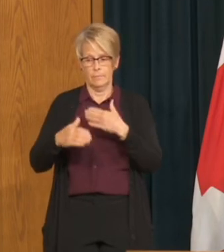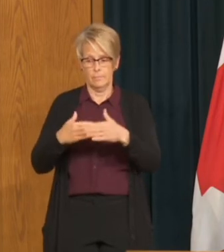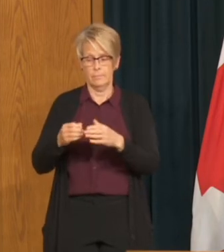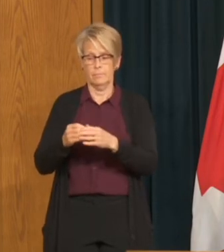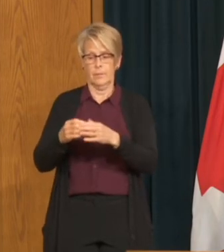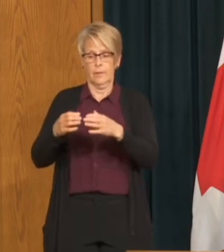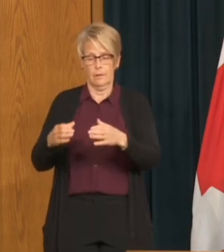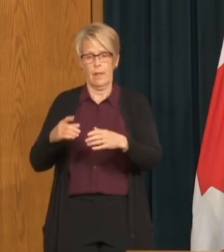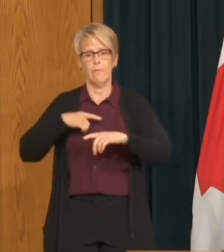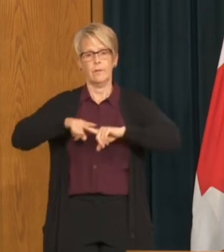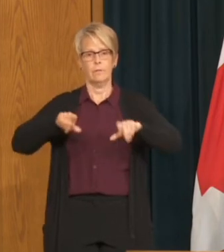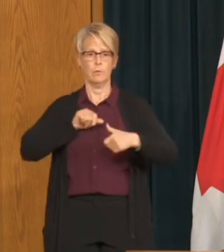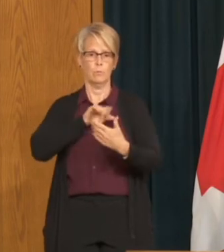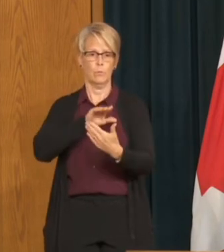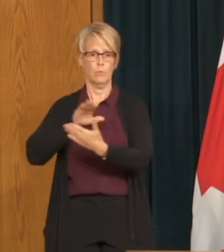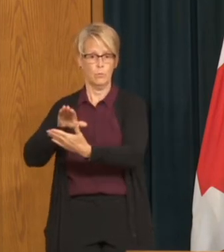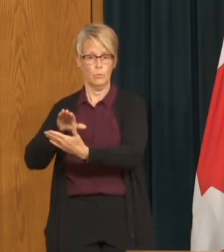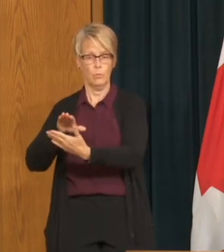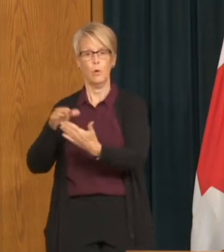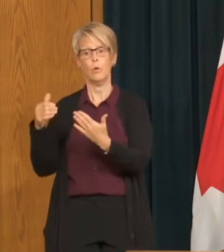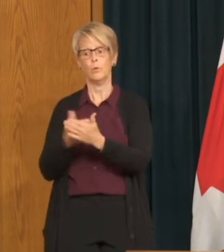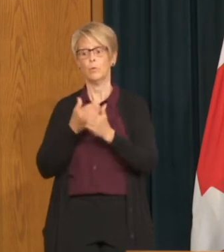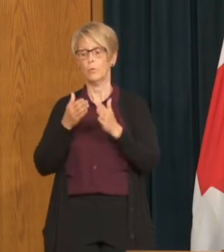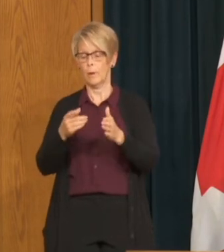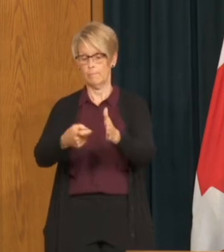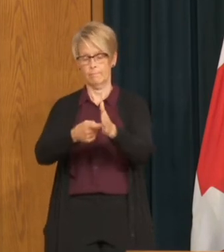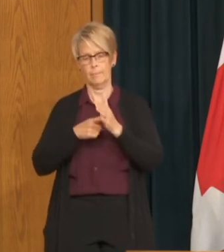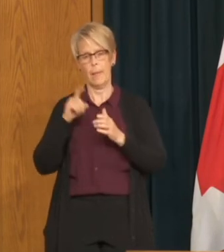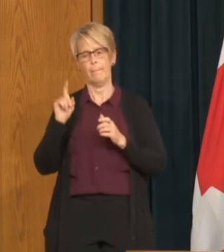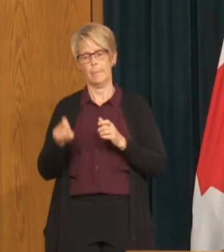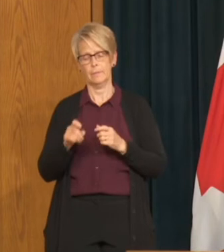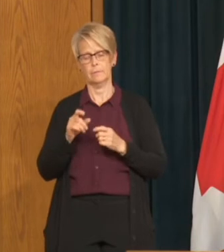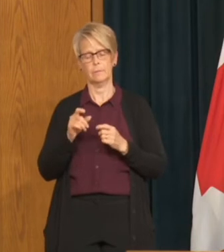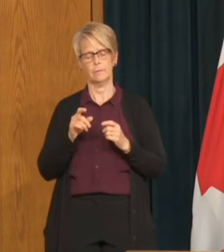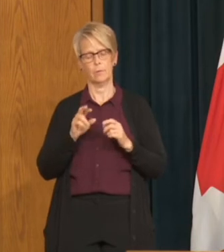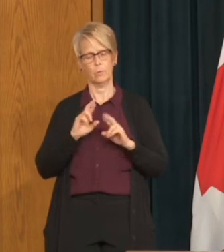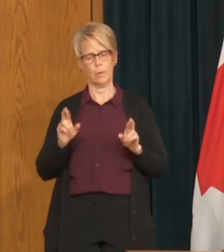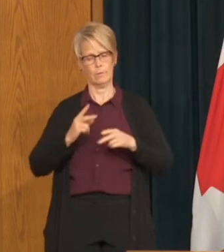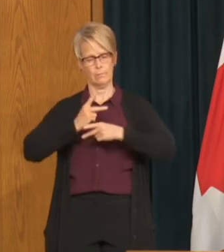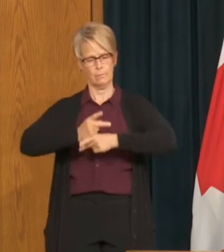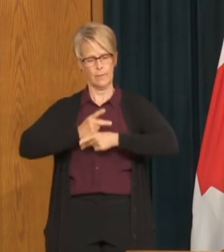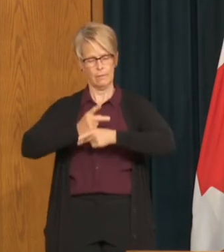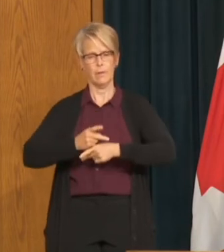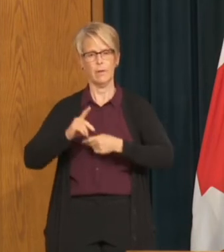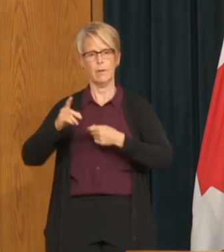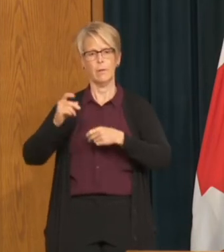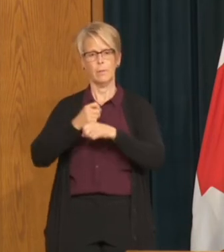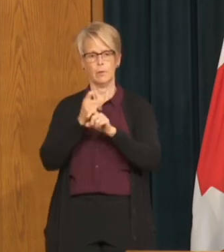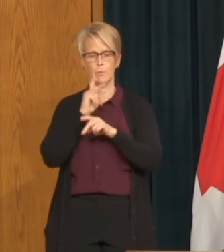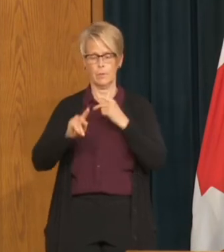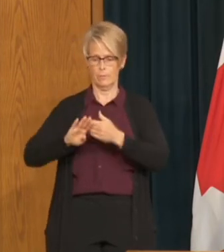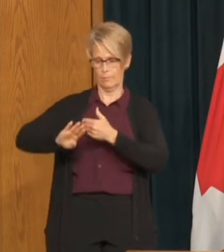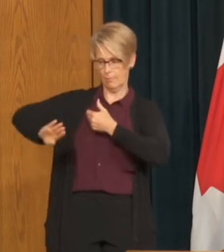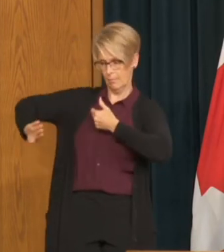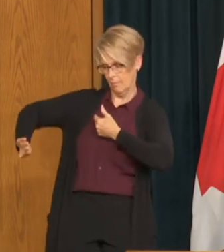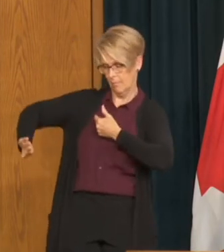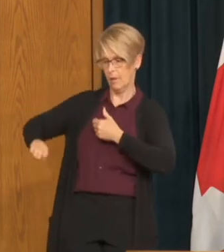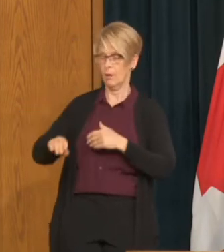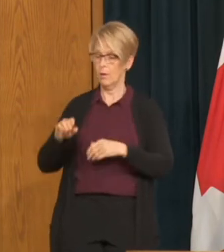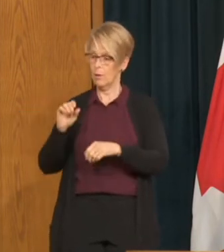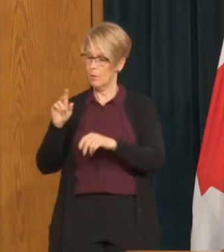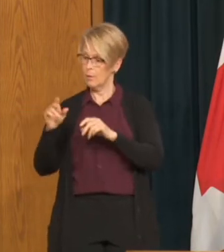do that in different ways. The new ways require us to take special precautions around physical distancing, cohorting our